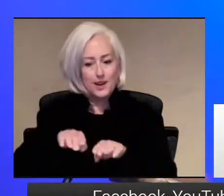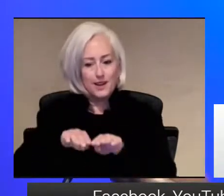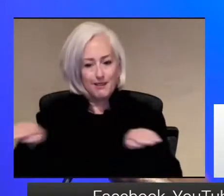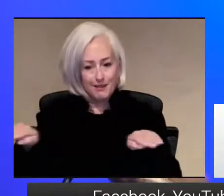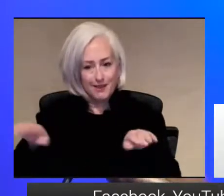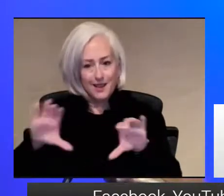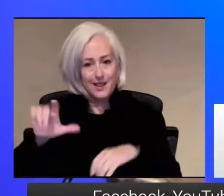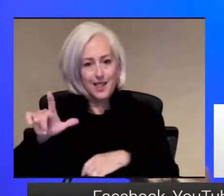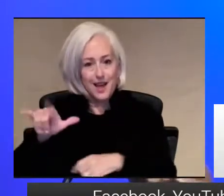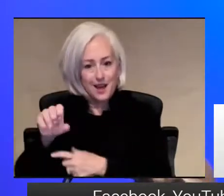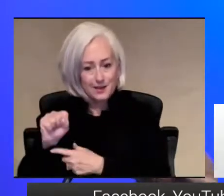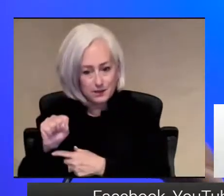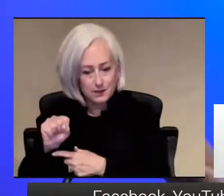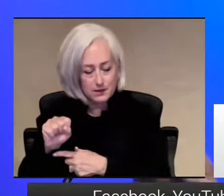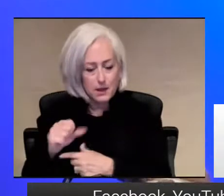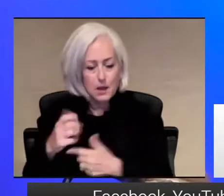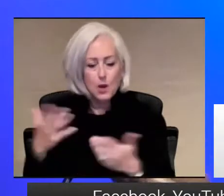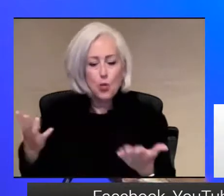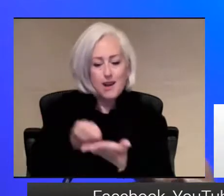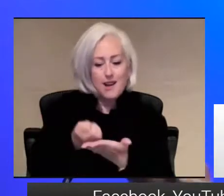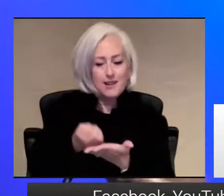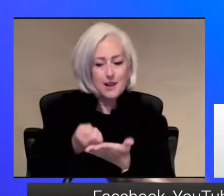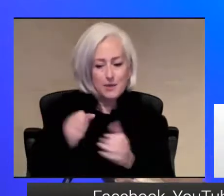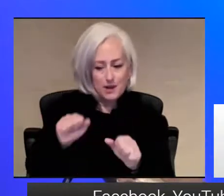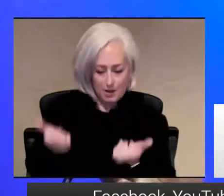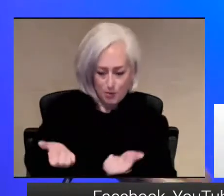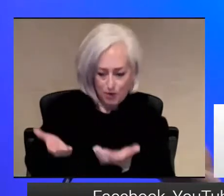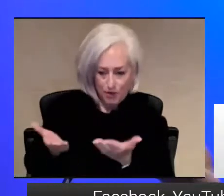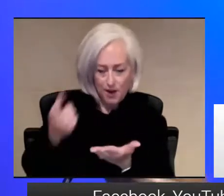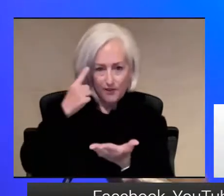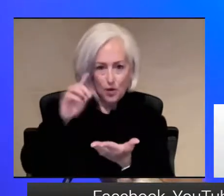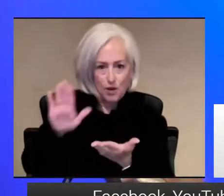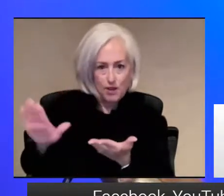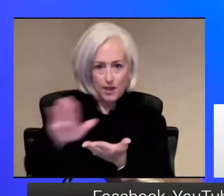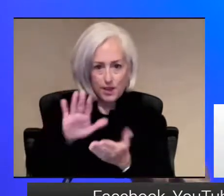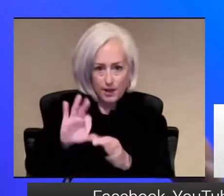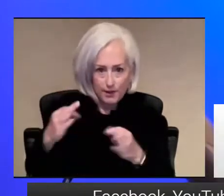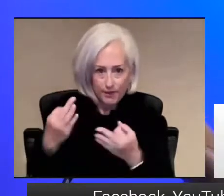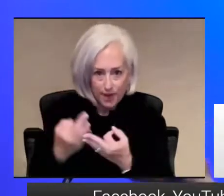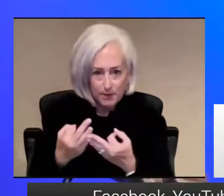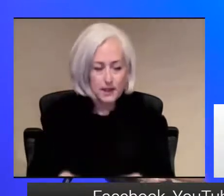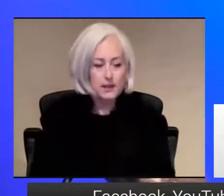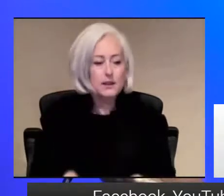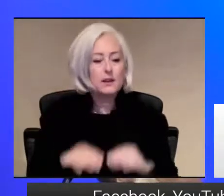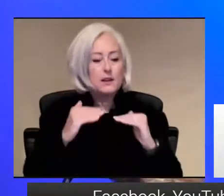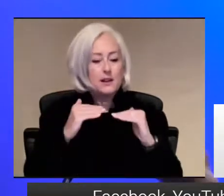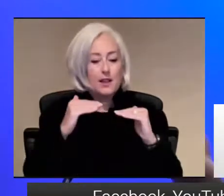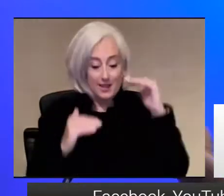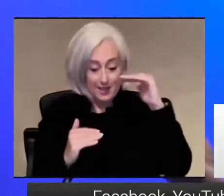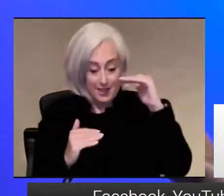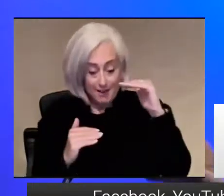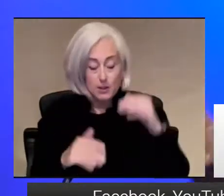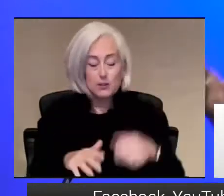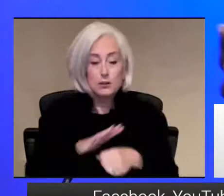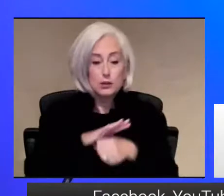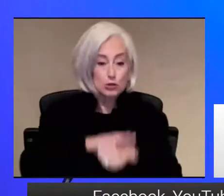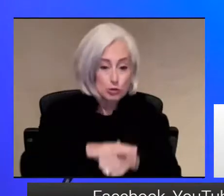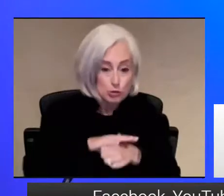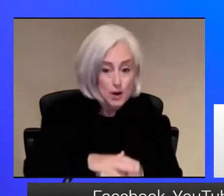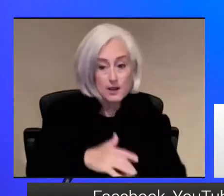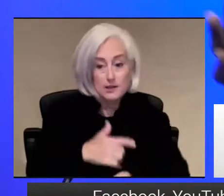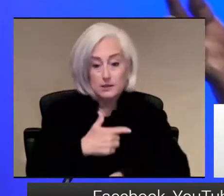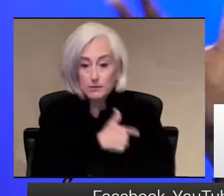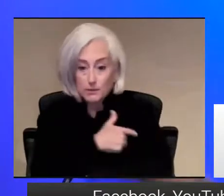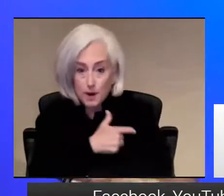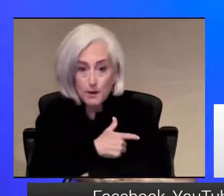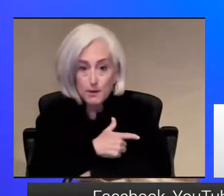could provide for their families. Also, the level of stress and distrust with the healthcare system and with vaccinations. So we got to look at that